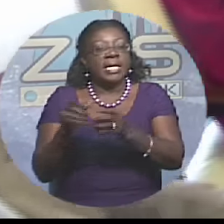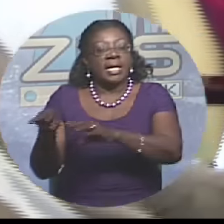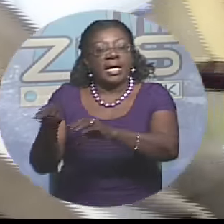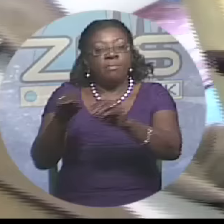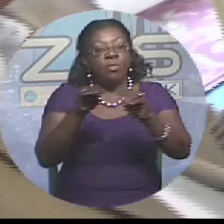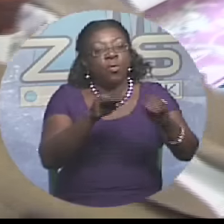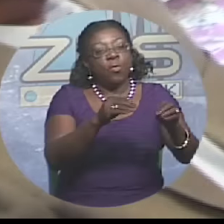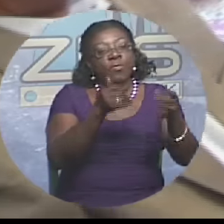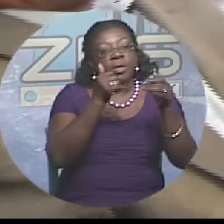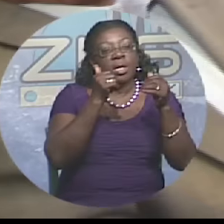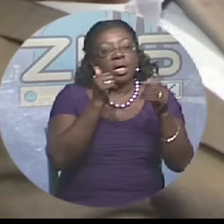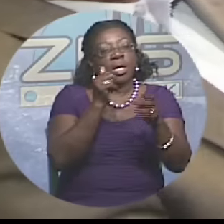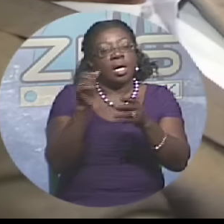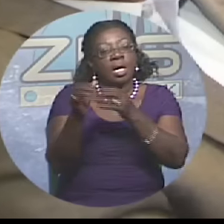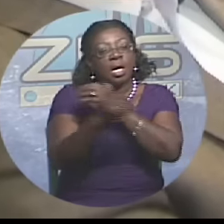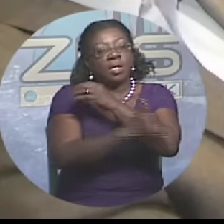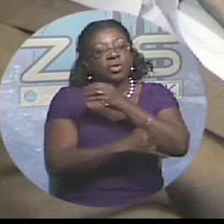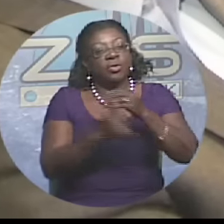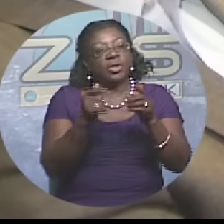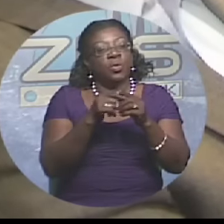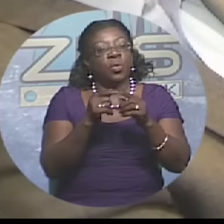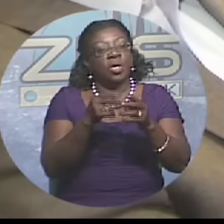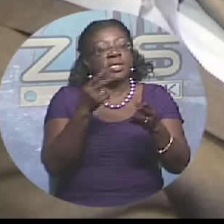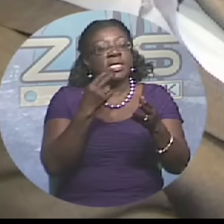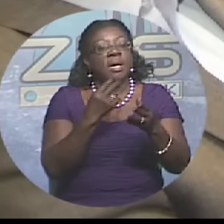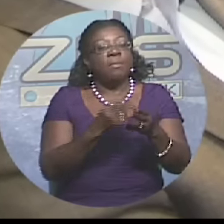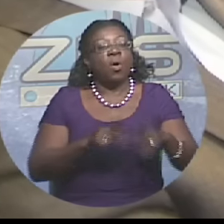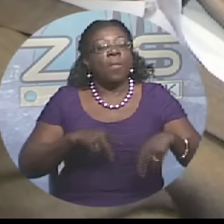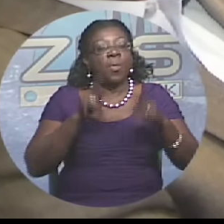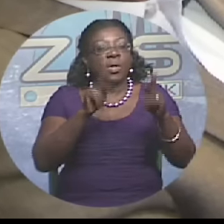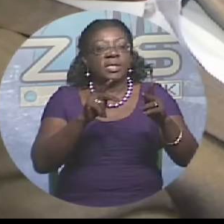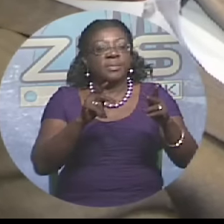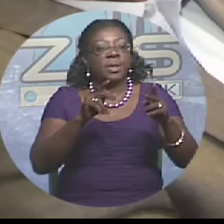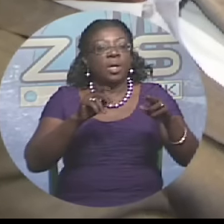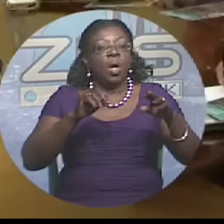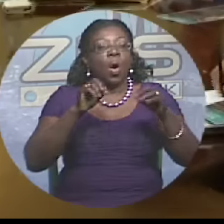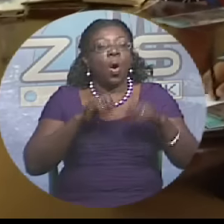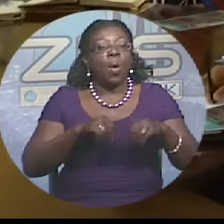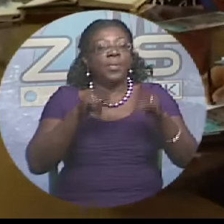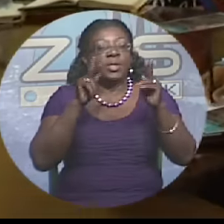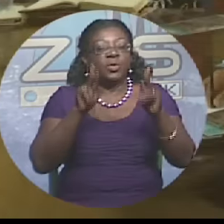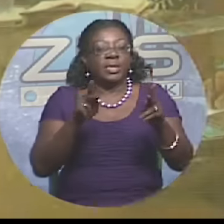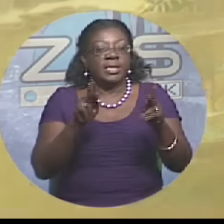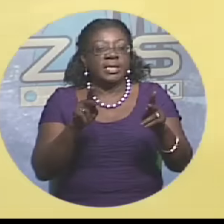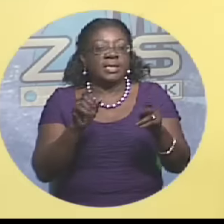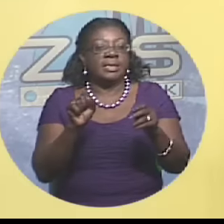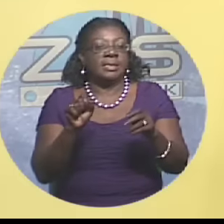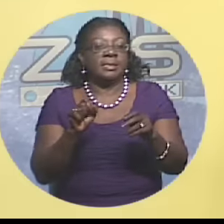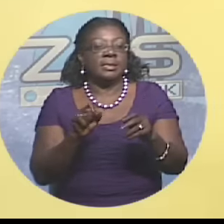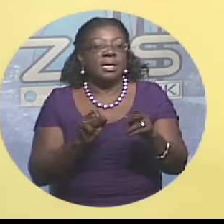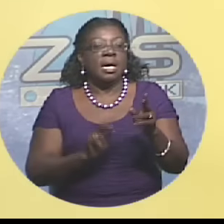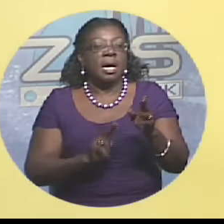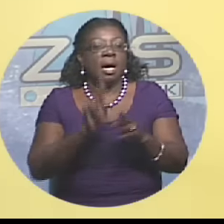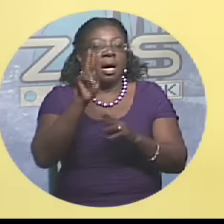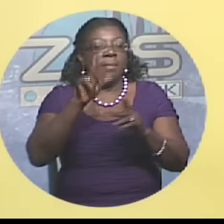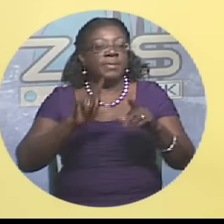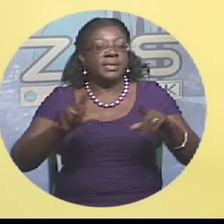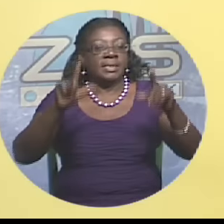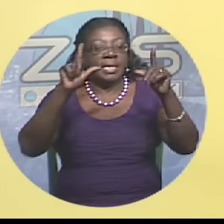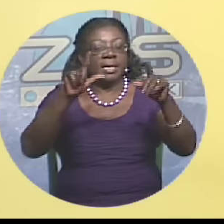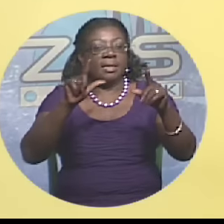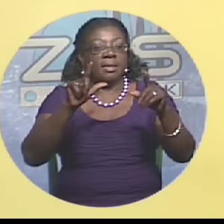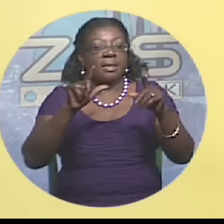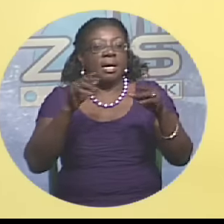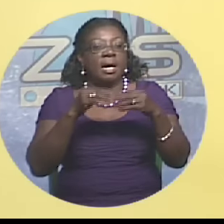possible opportunities. It's an issue the agency hopes to address. Upskill has to do with those